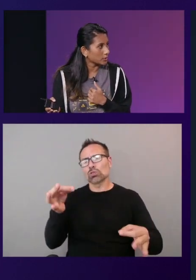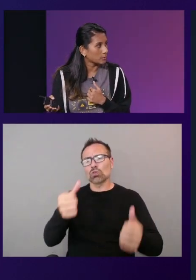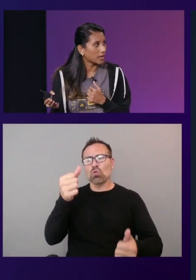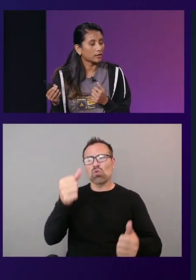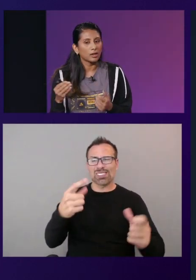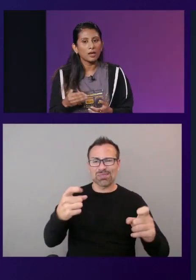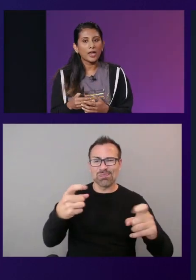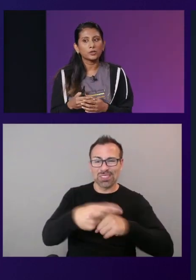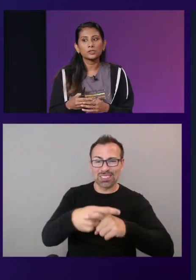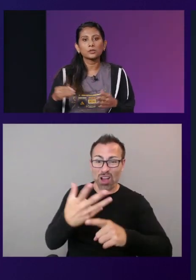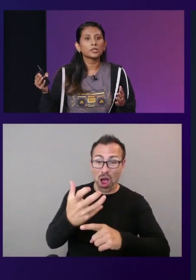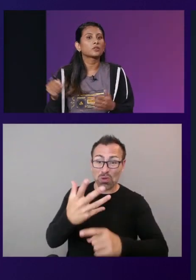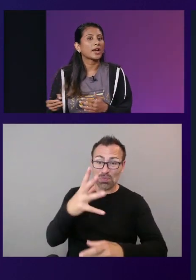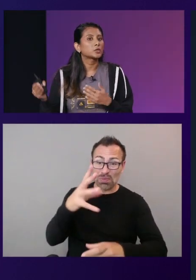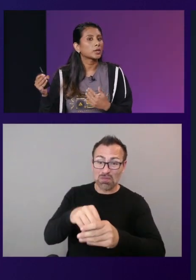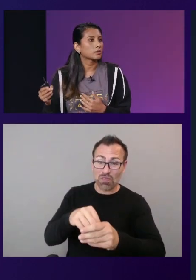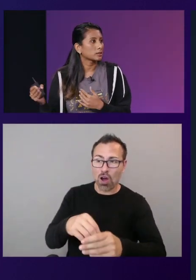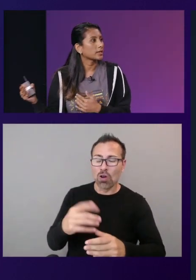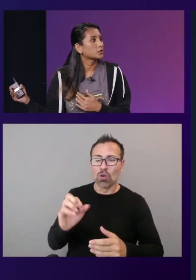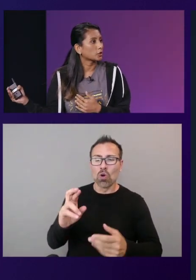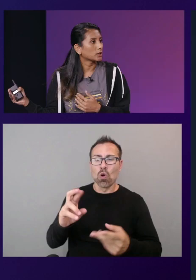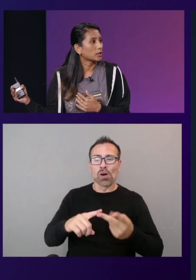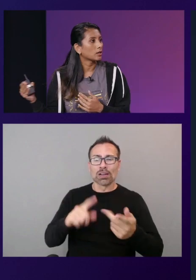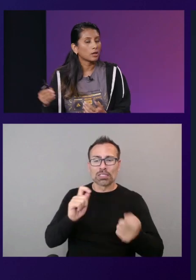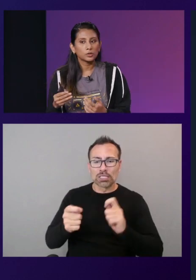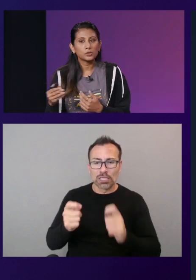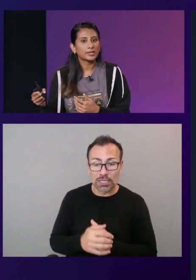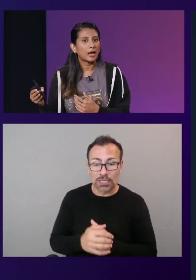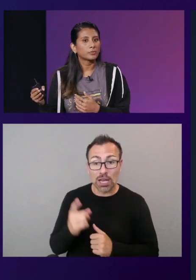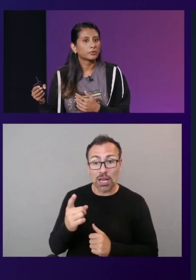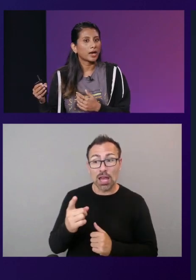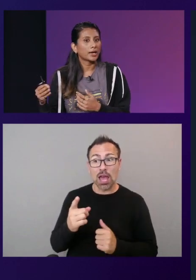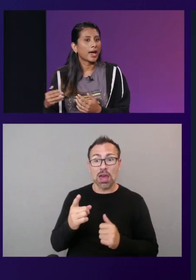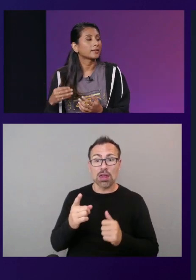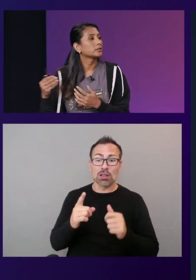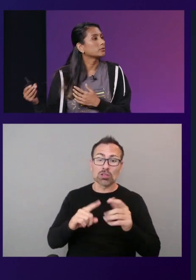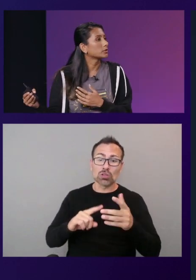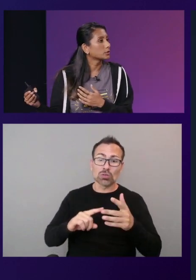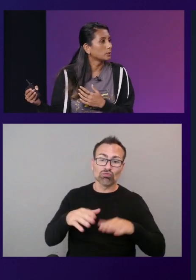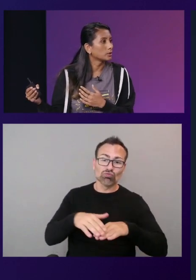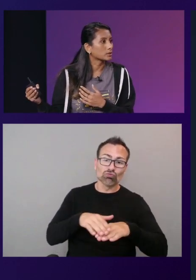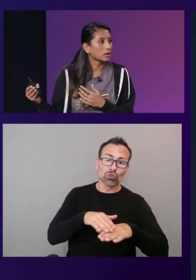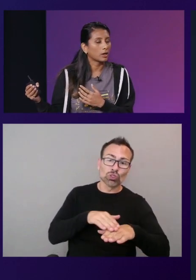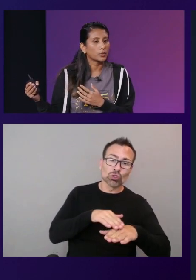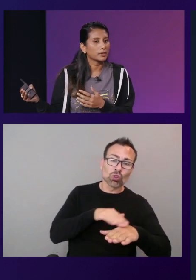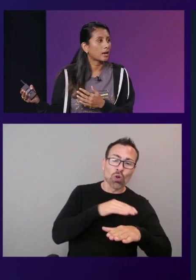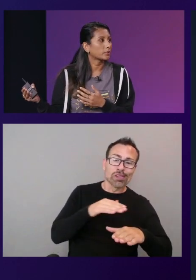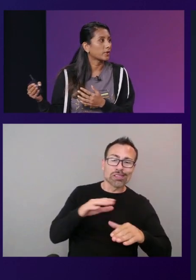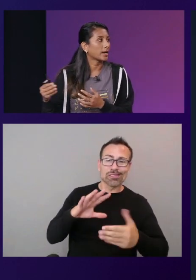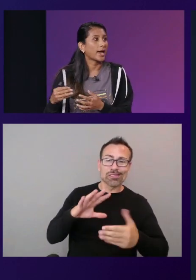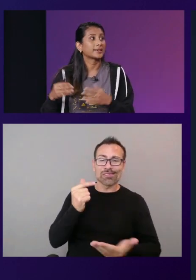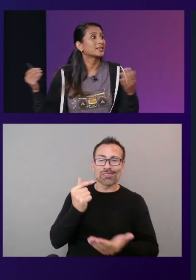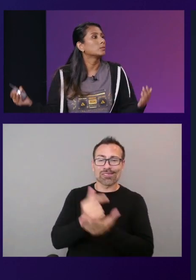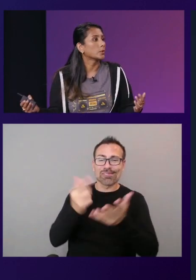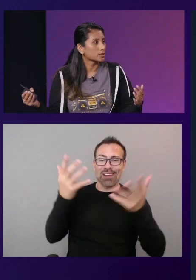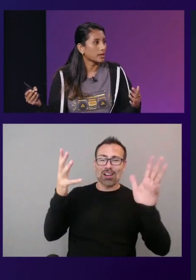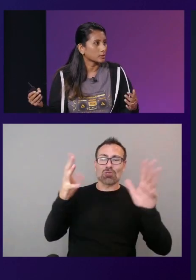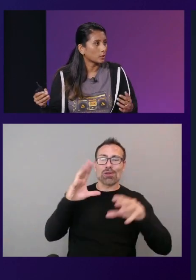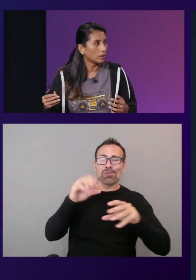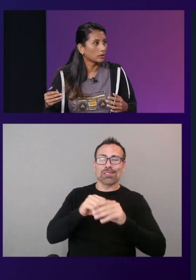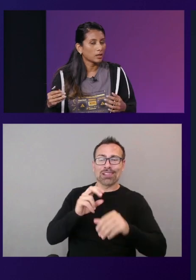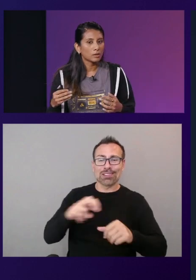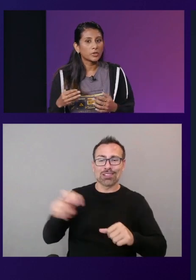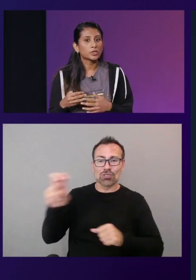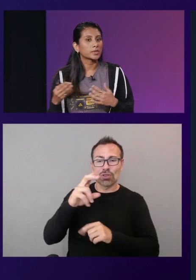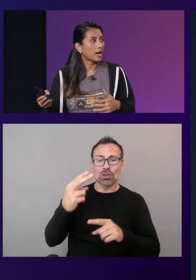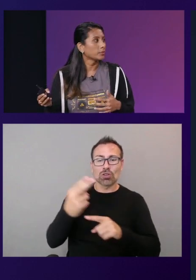do you need to make. And you can slowly graduate in that journey using Amplify and the different tools within Amplify and AWS as a